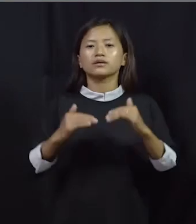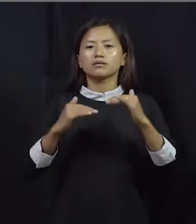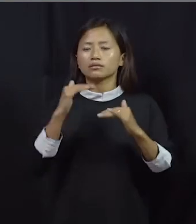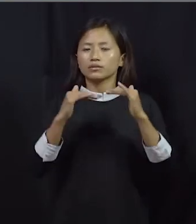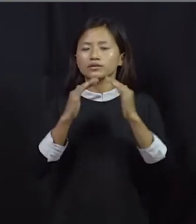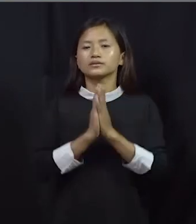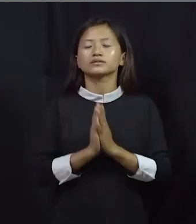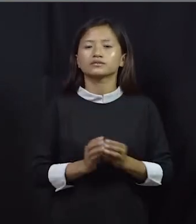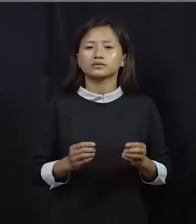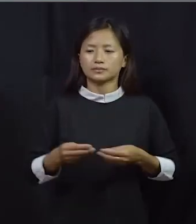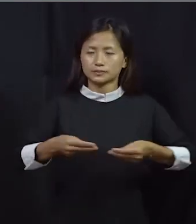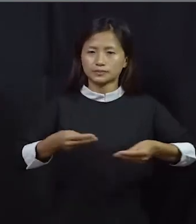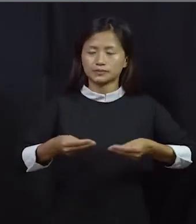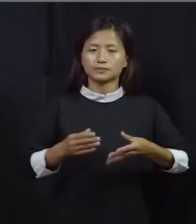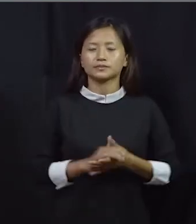a business.